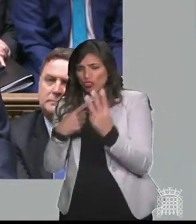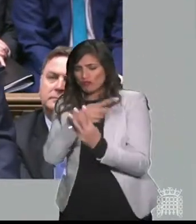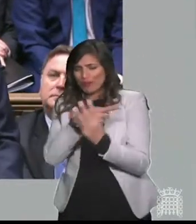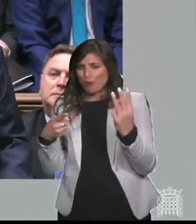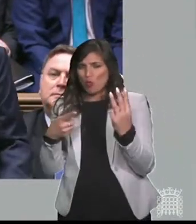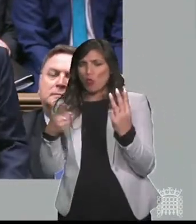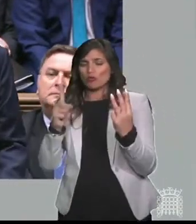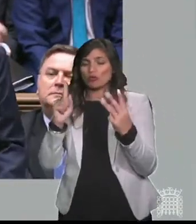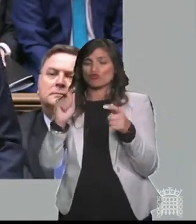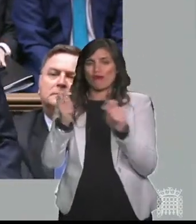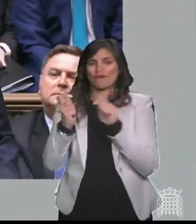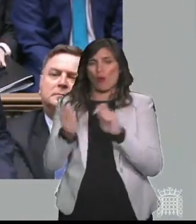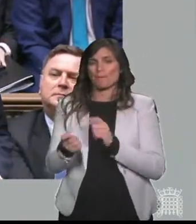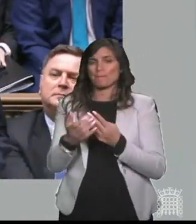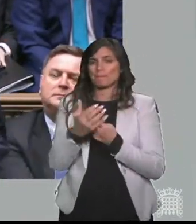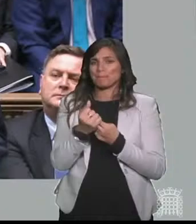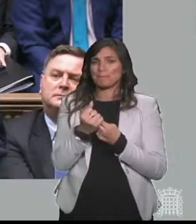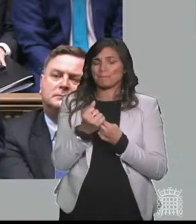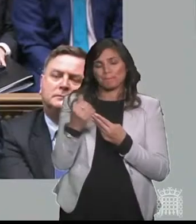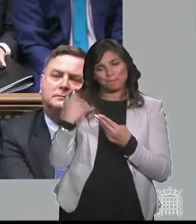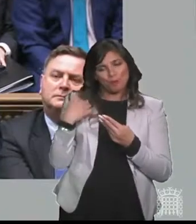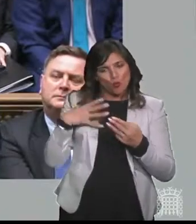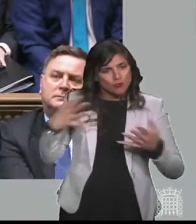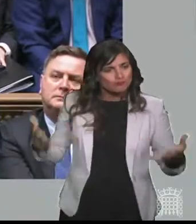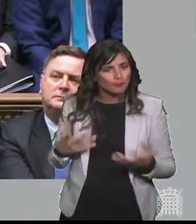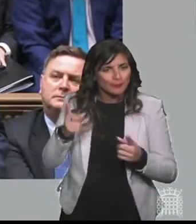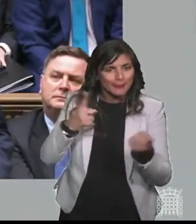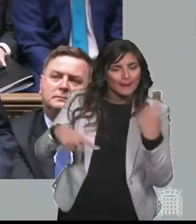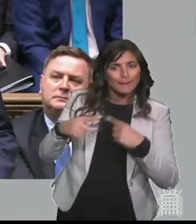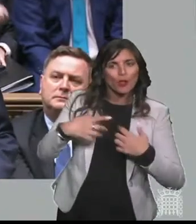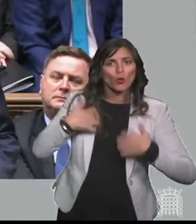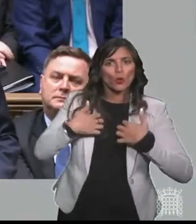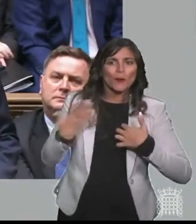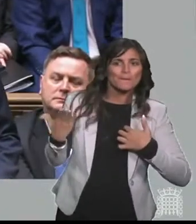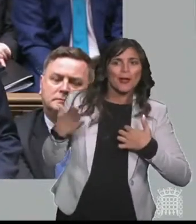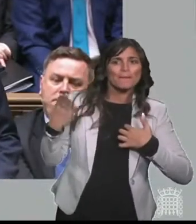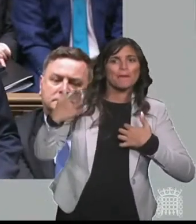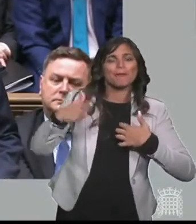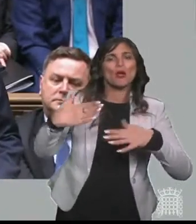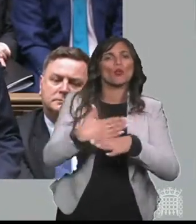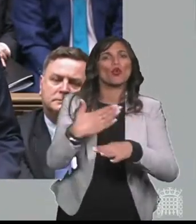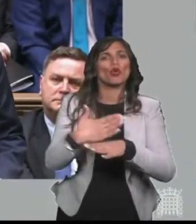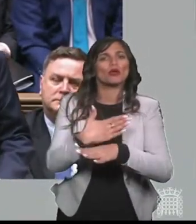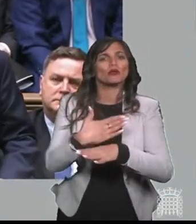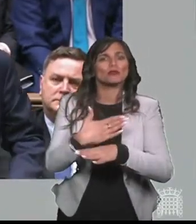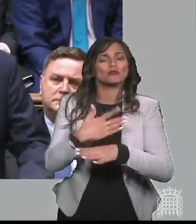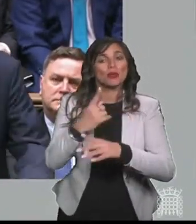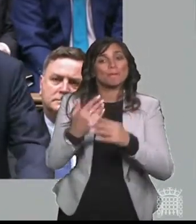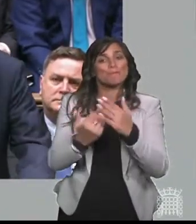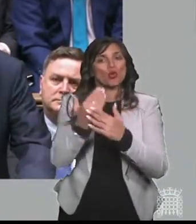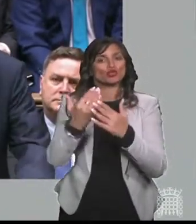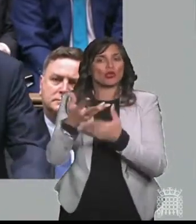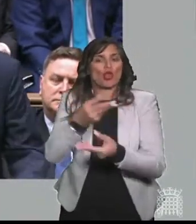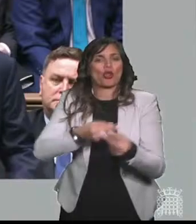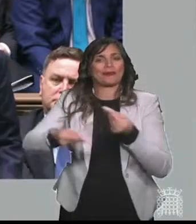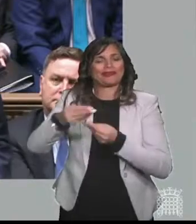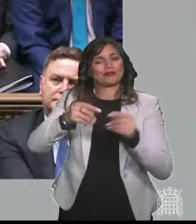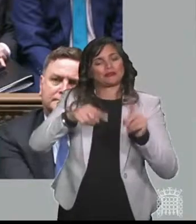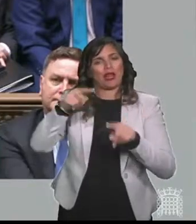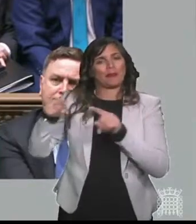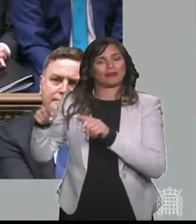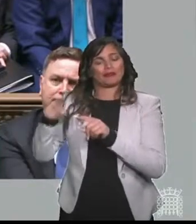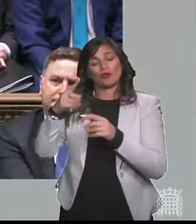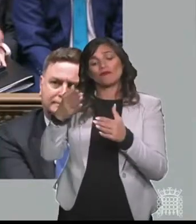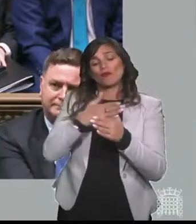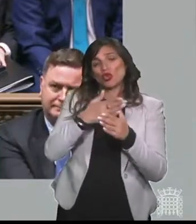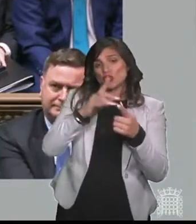reforms designed to improve the incentives to work in a modern, dynamic economy. And I begin with welfare, and I want to start by